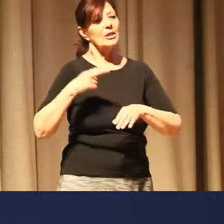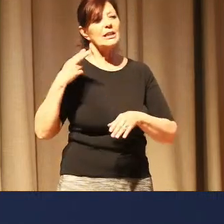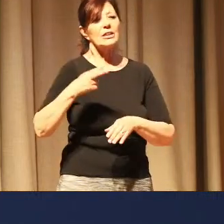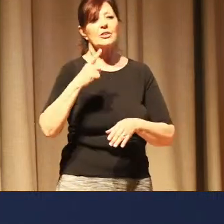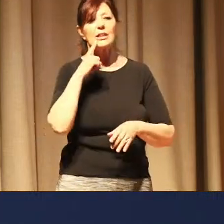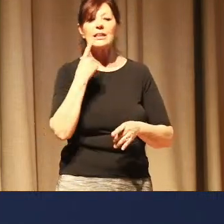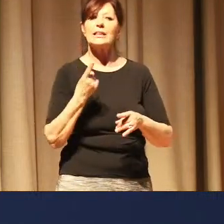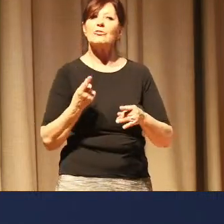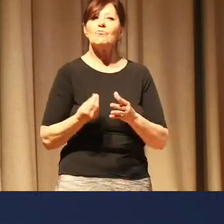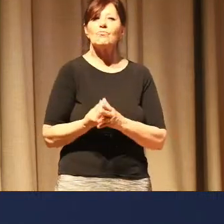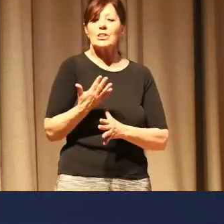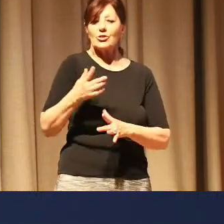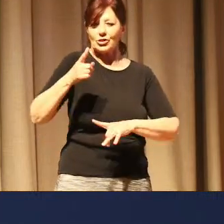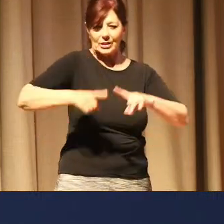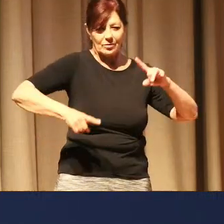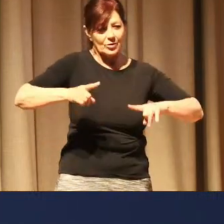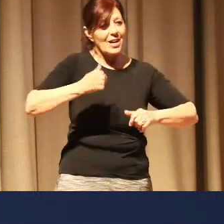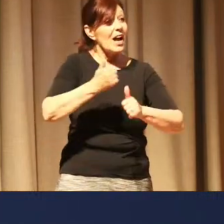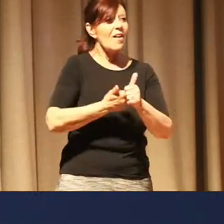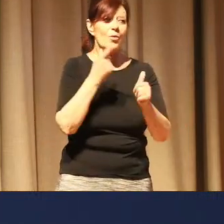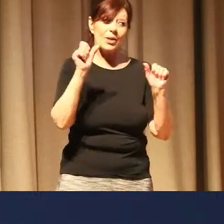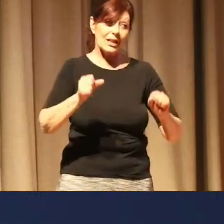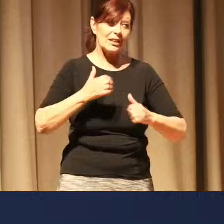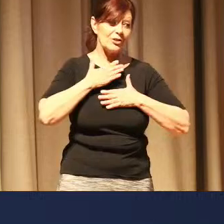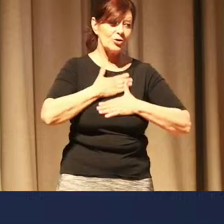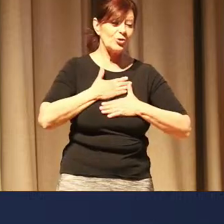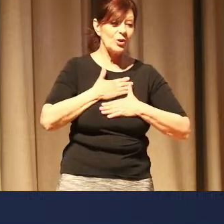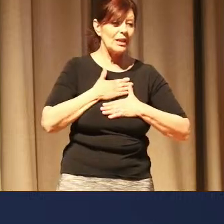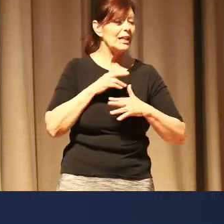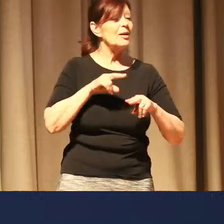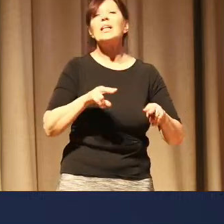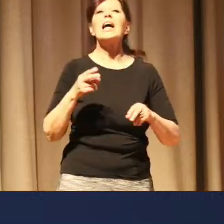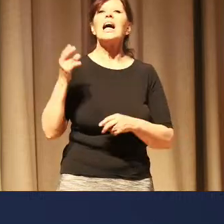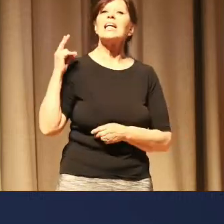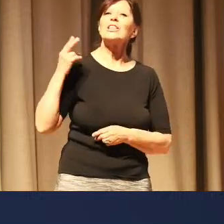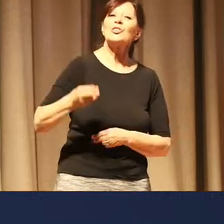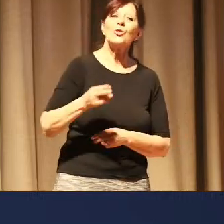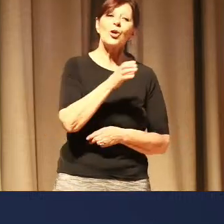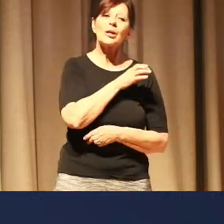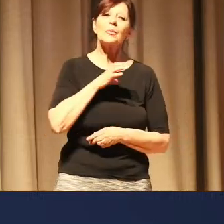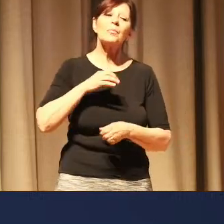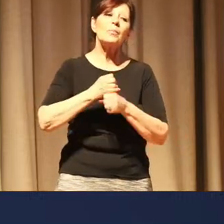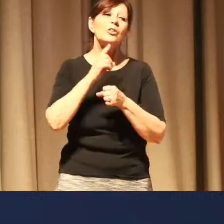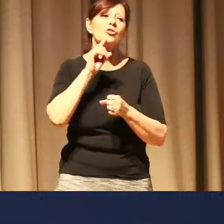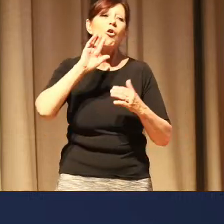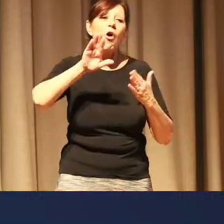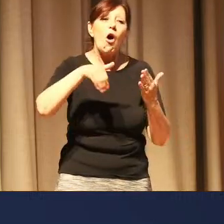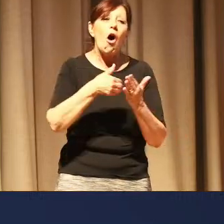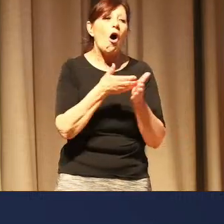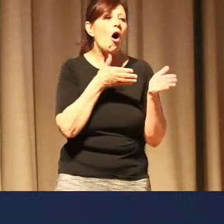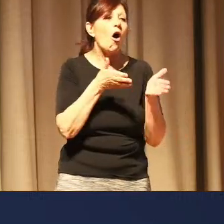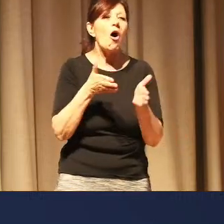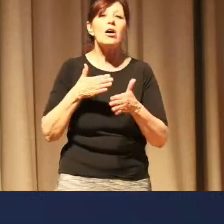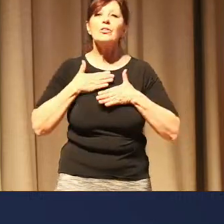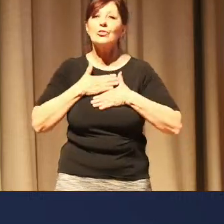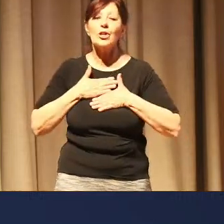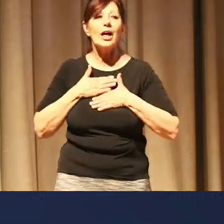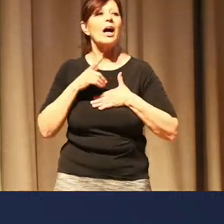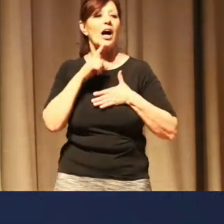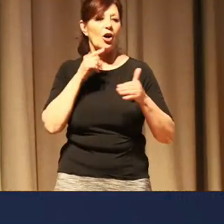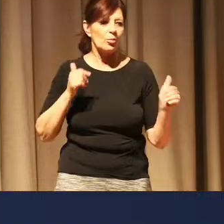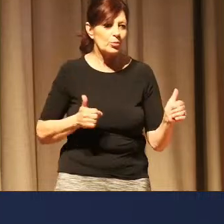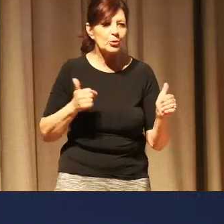and diverse. Everyone can enjoy it. Impaneling Historical Commission ensures that all avenues of enjoyment are